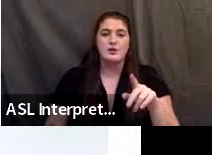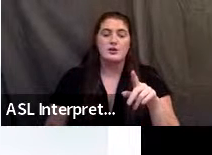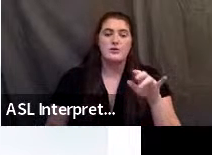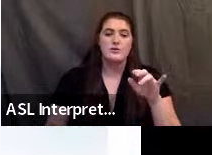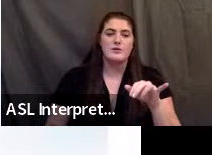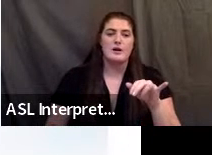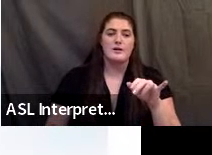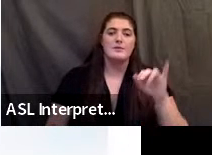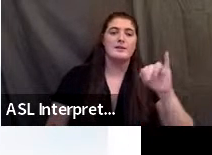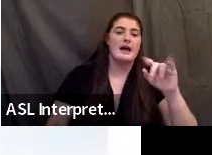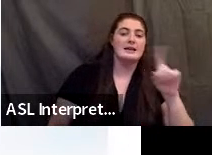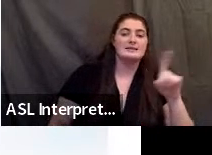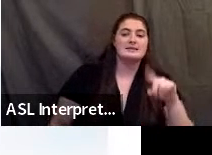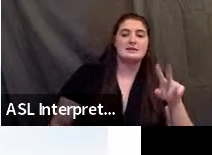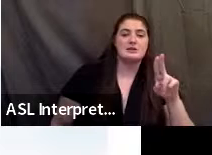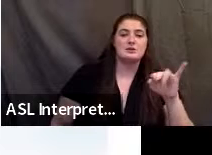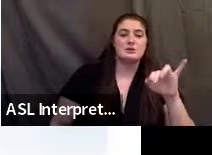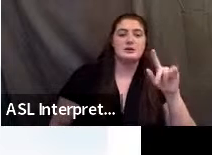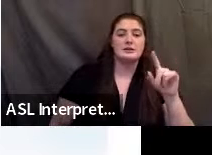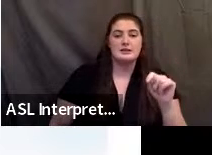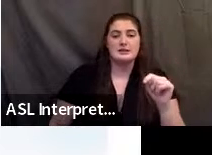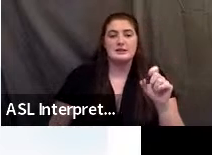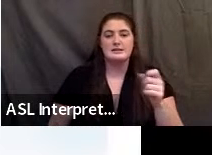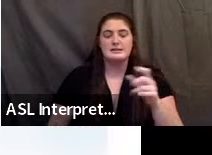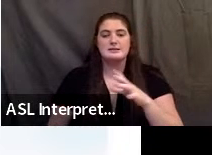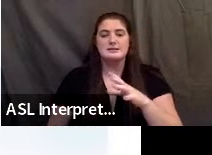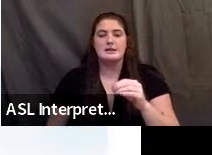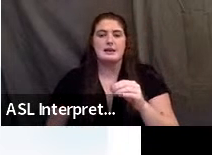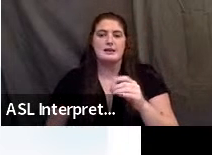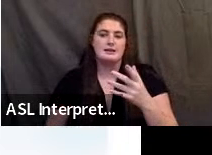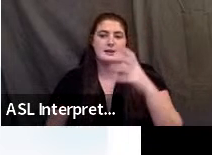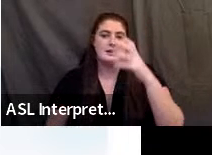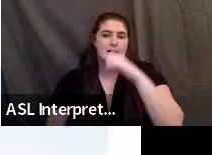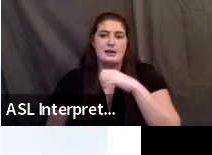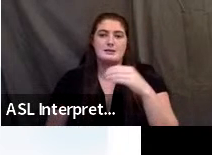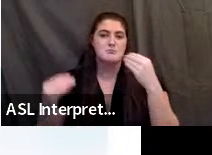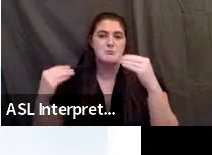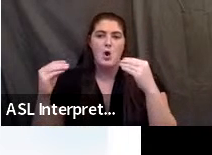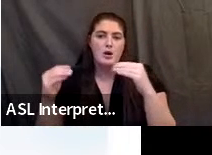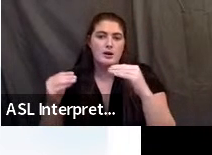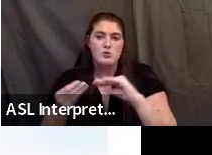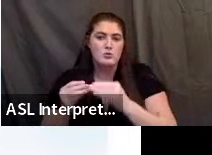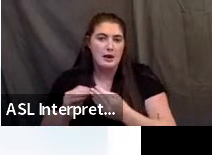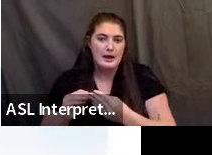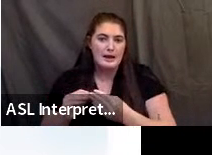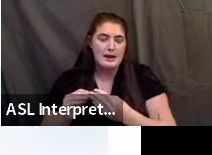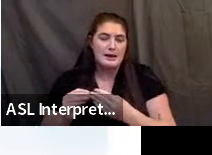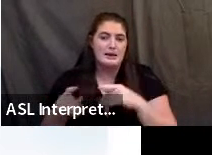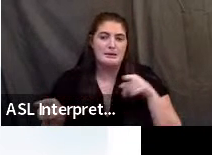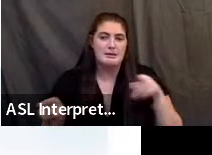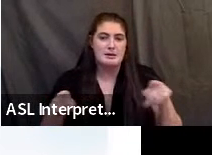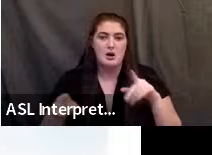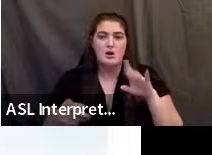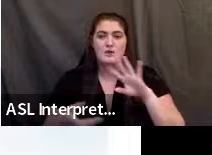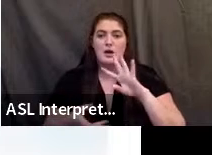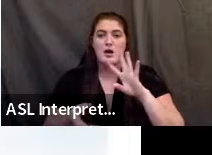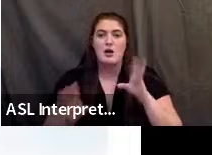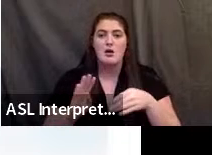units and the other unit, I guess market rate, if that's what you want to call them, are they all the